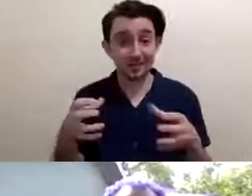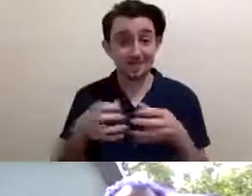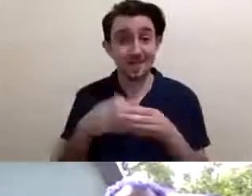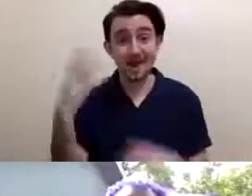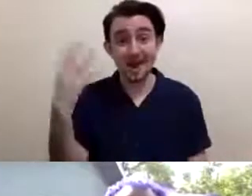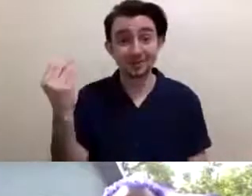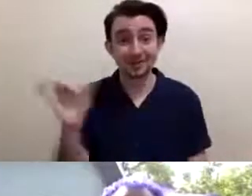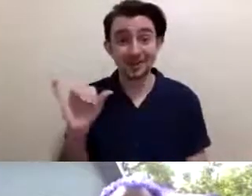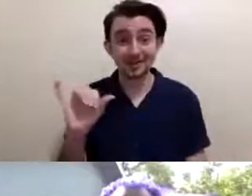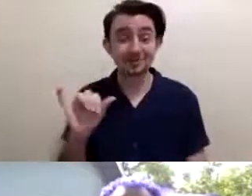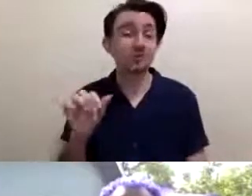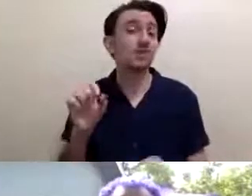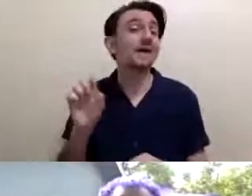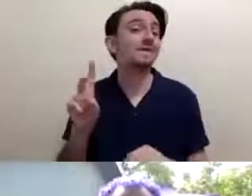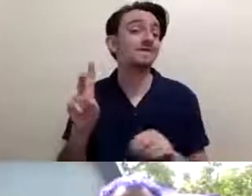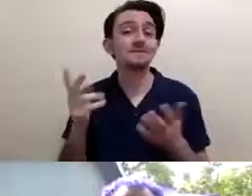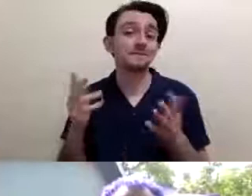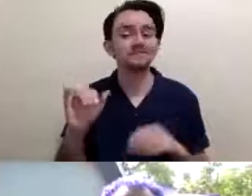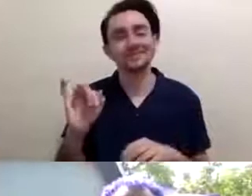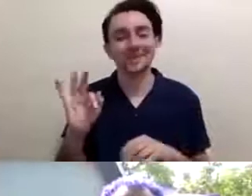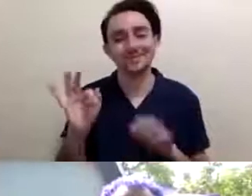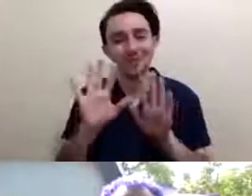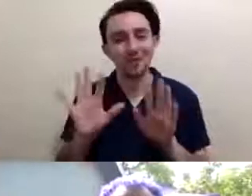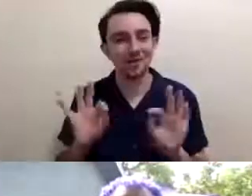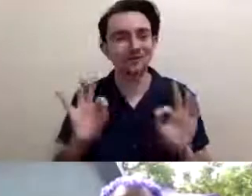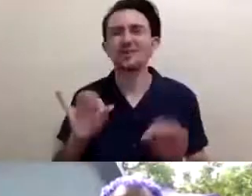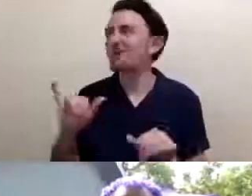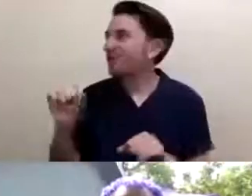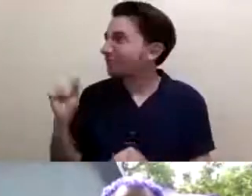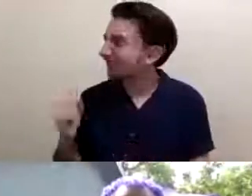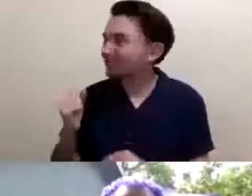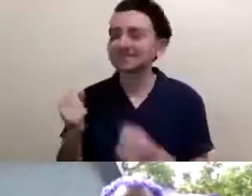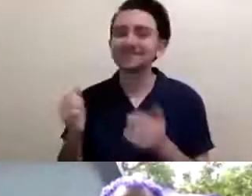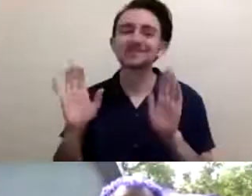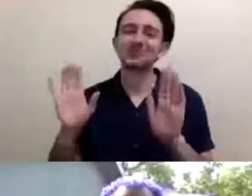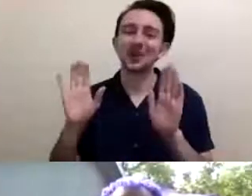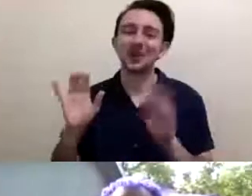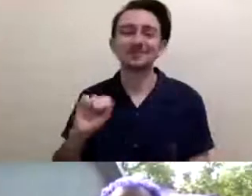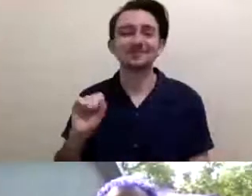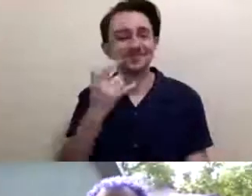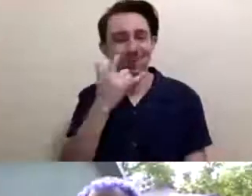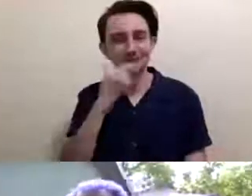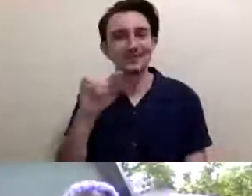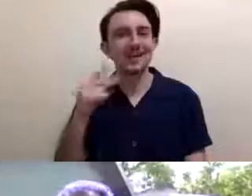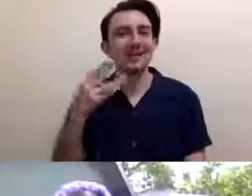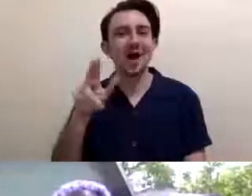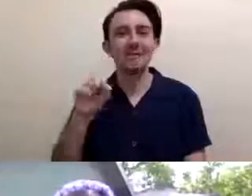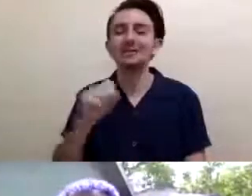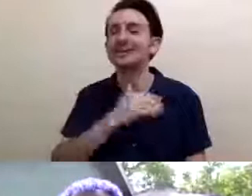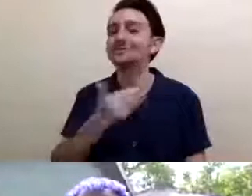Totally, yes. I'm there, girl. And it looks like Thomas is beckoning us to his